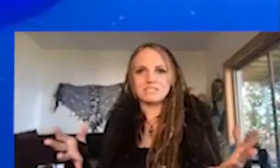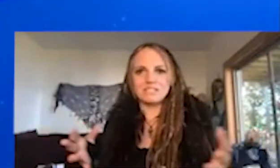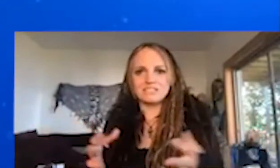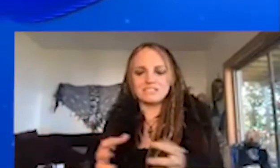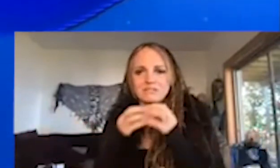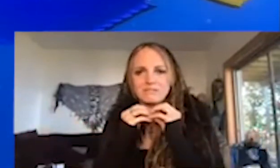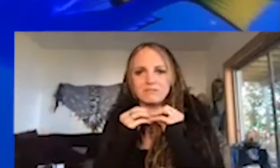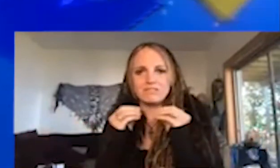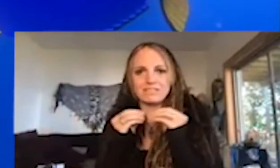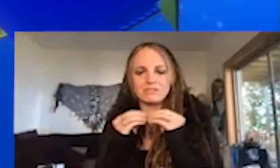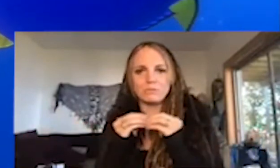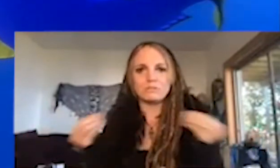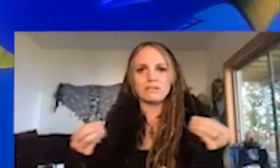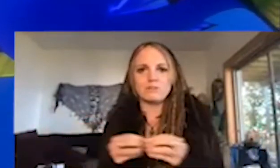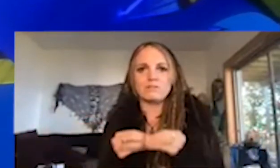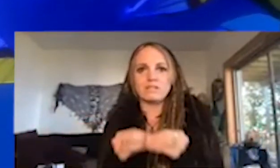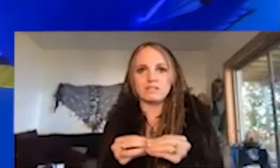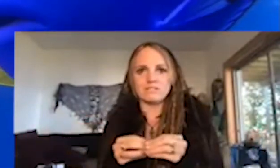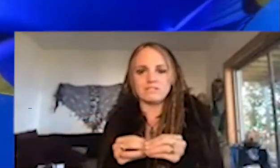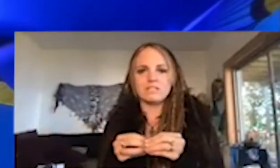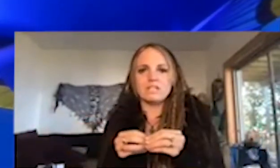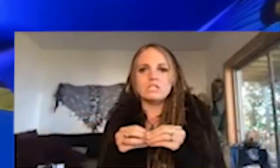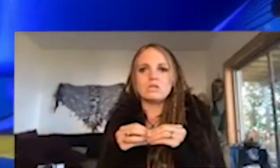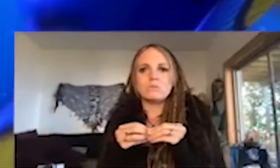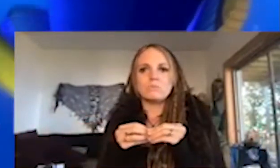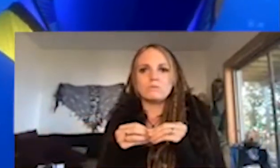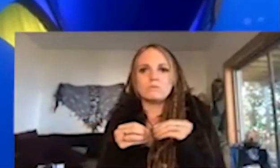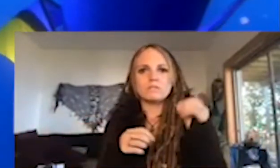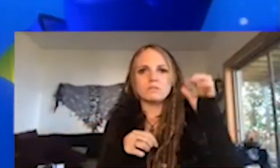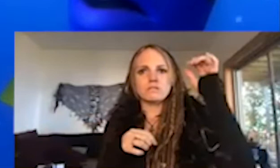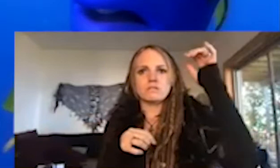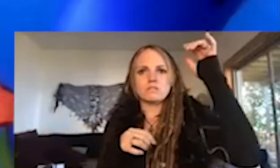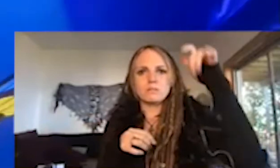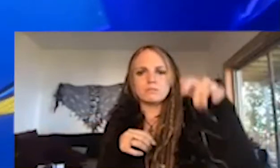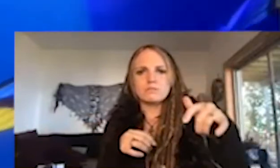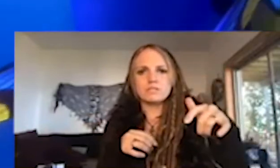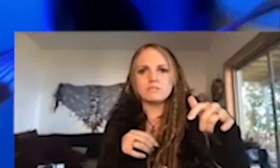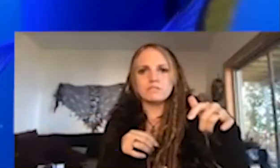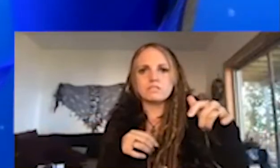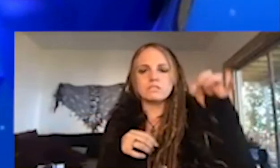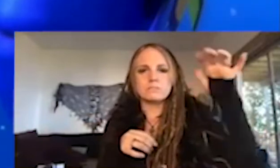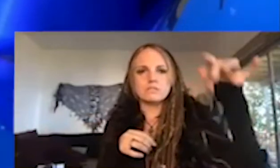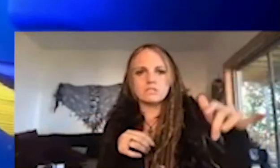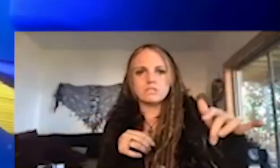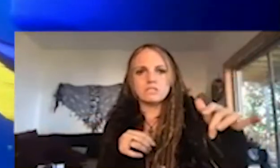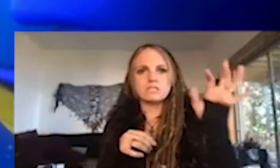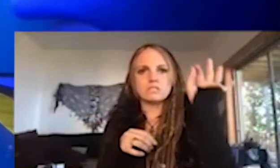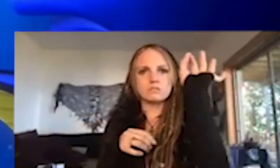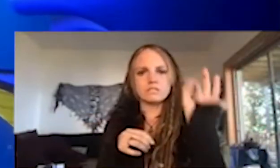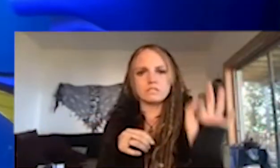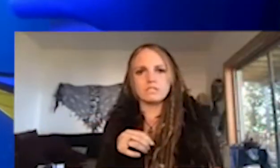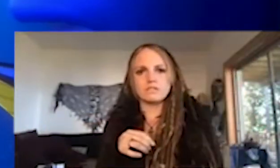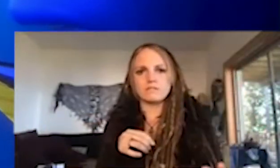this is challenging. We have no set. So what do we have? Well, we have jellyfish. So I was working with the number of jellyfish, their positions,